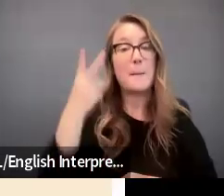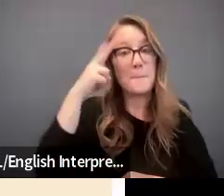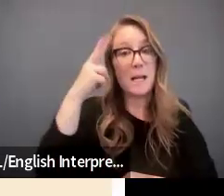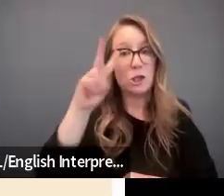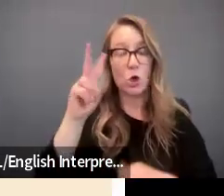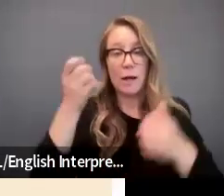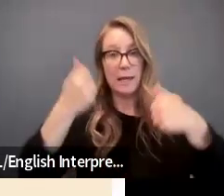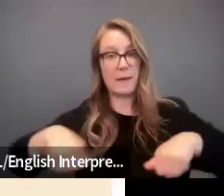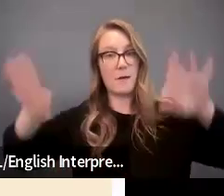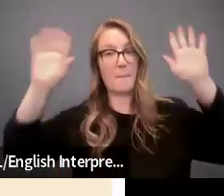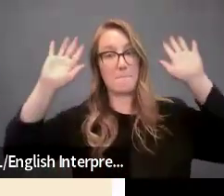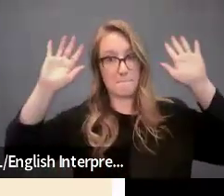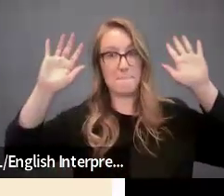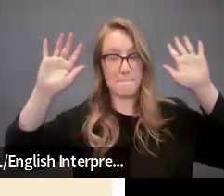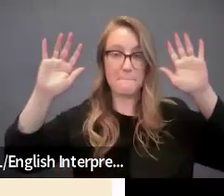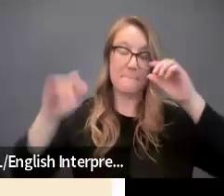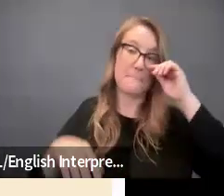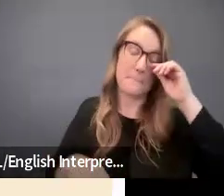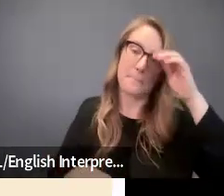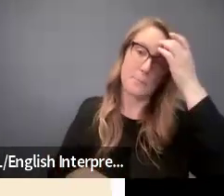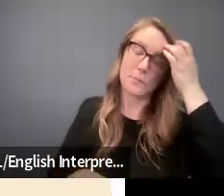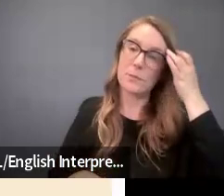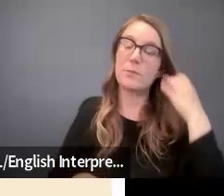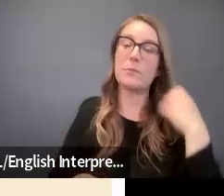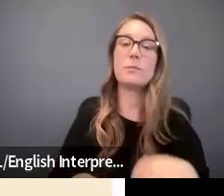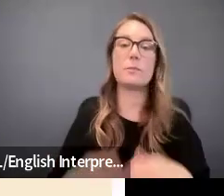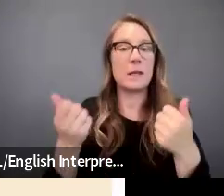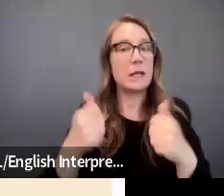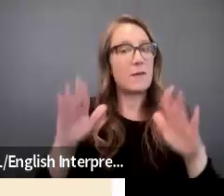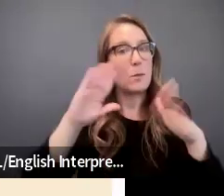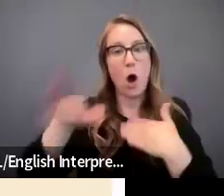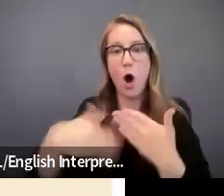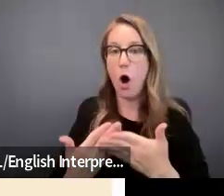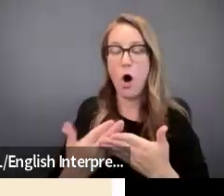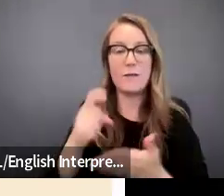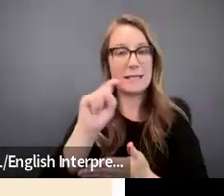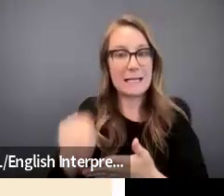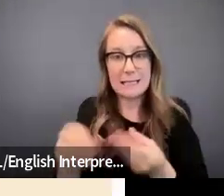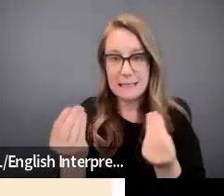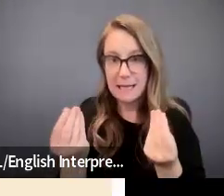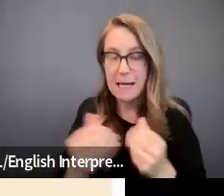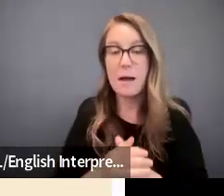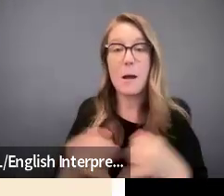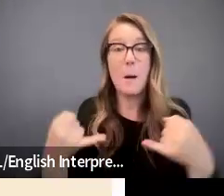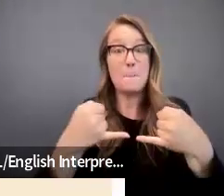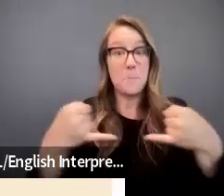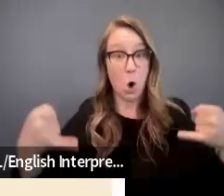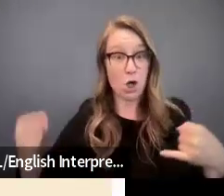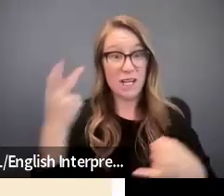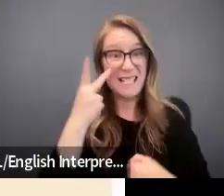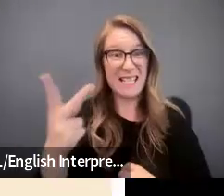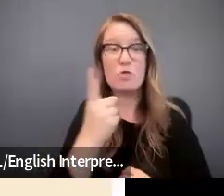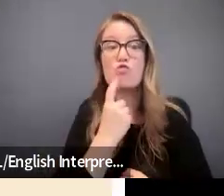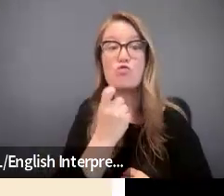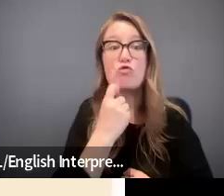gives it all up and gave up all claims to Texas. And then that border that you see in the